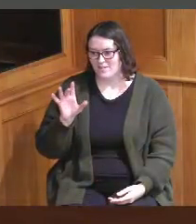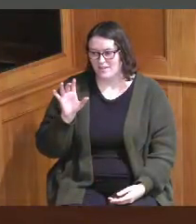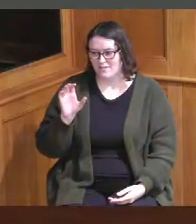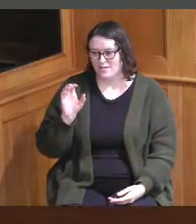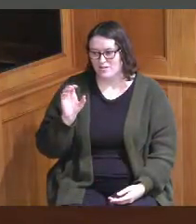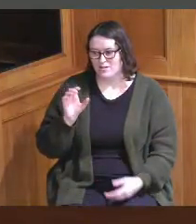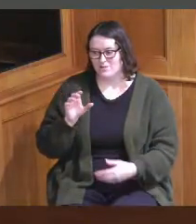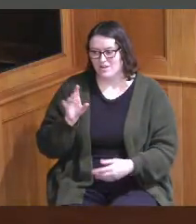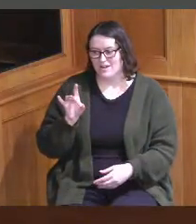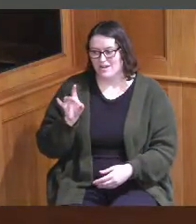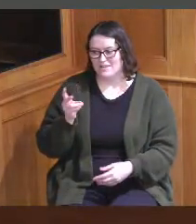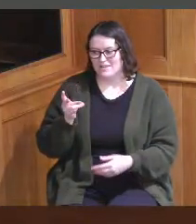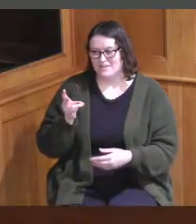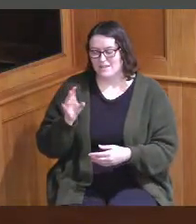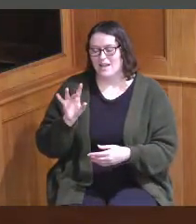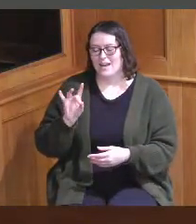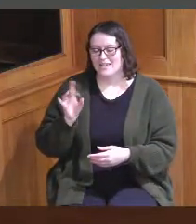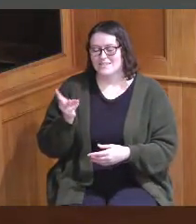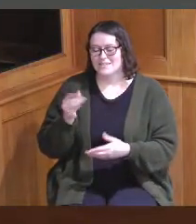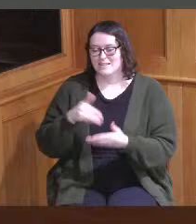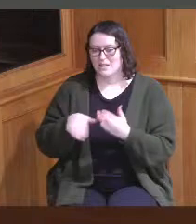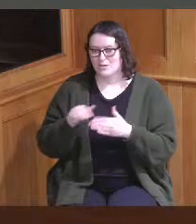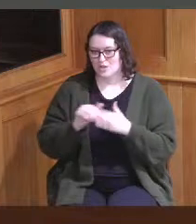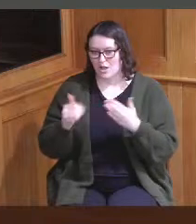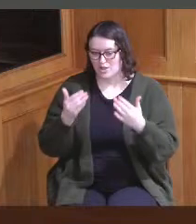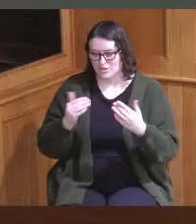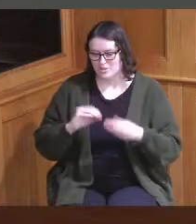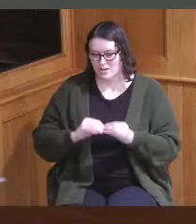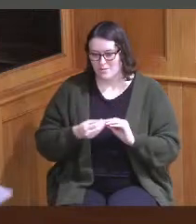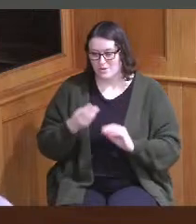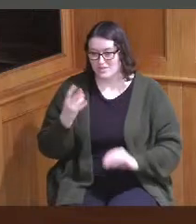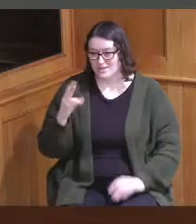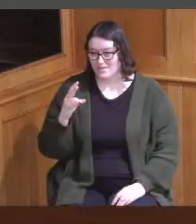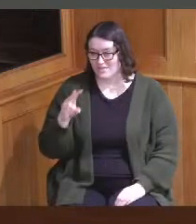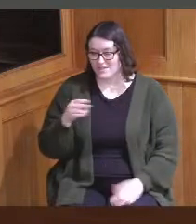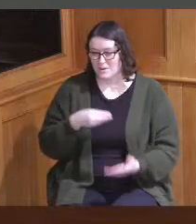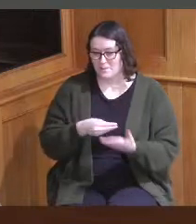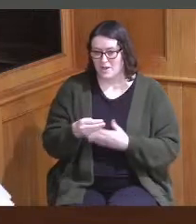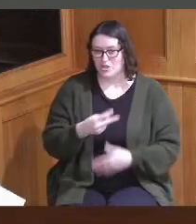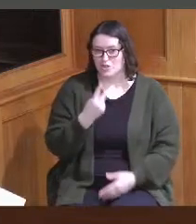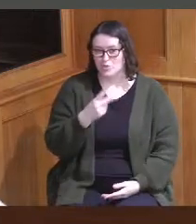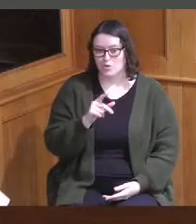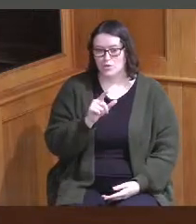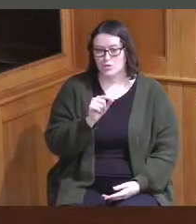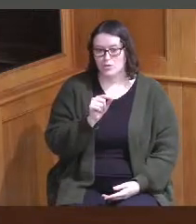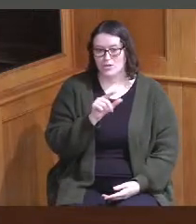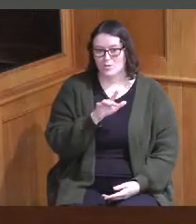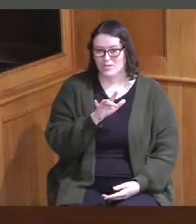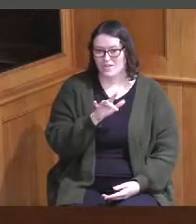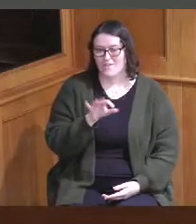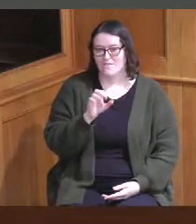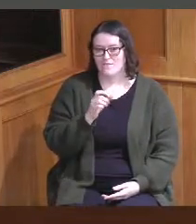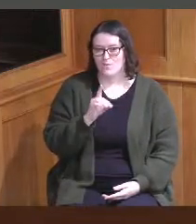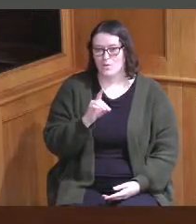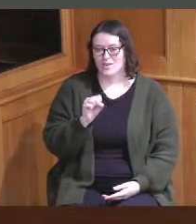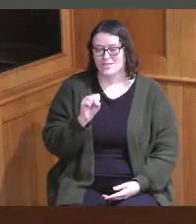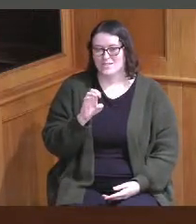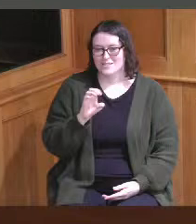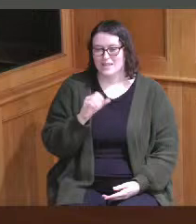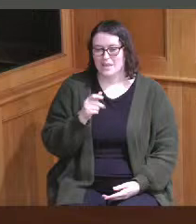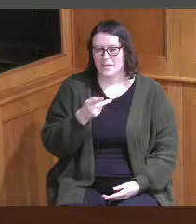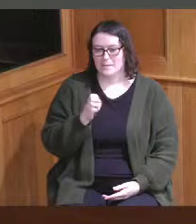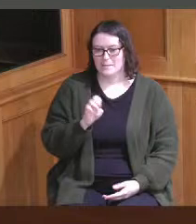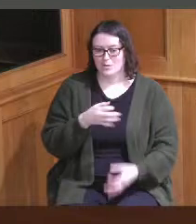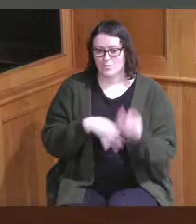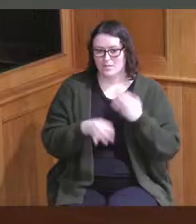$86,535. Item 17 is a resolution authorizing the purchase of 2 2025 Ford Escapes as replacements